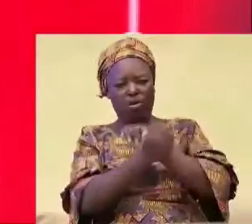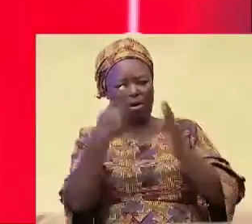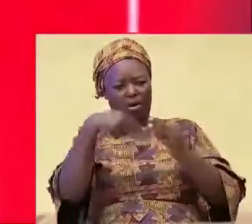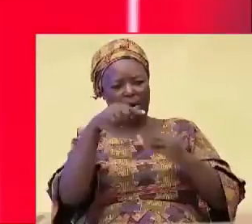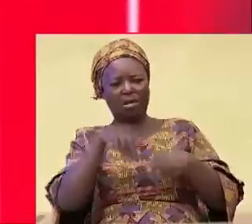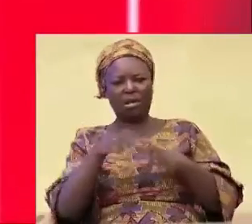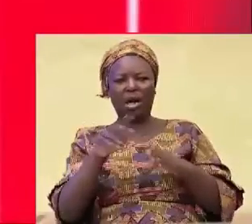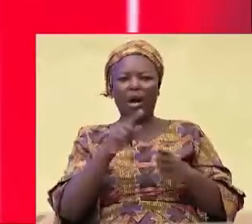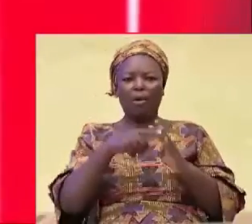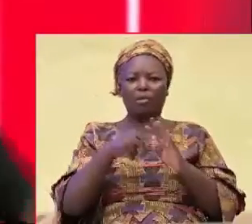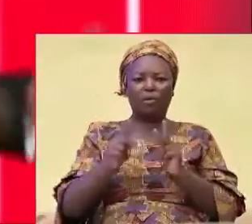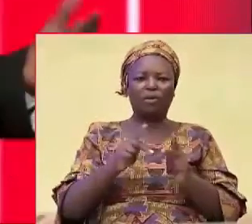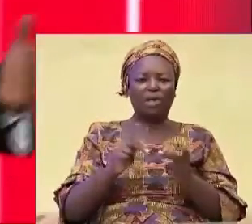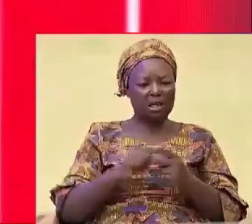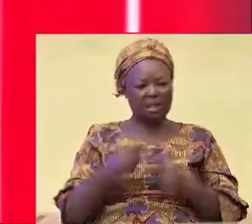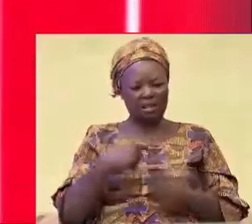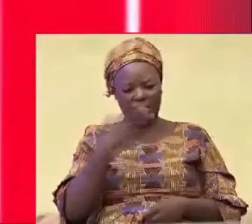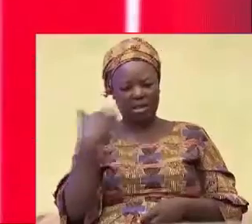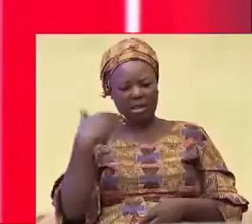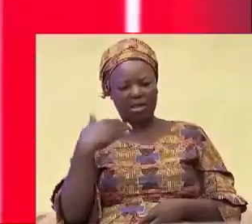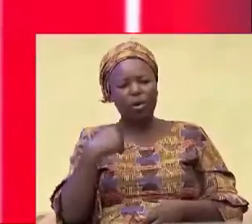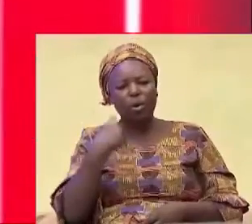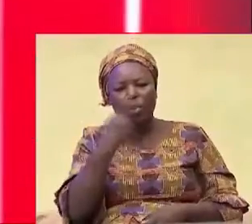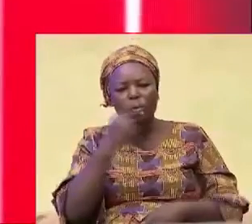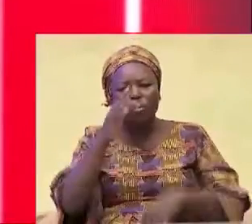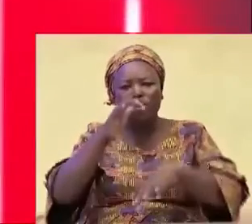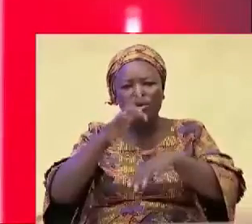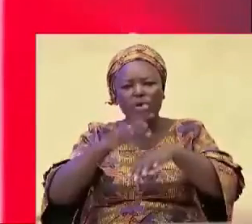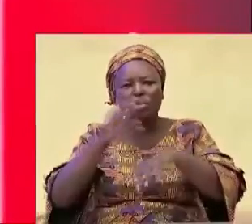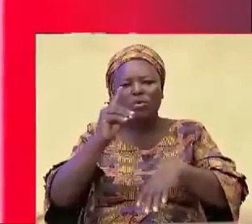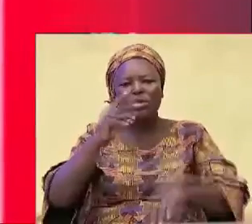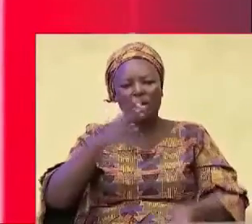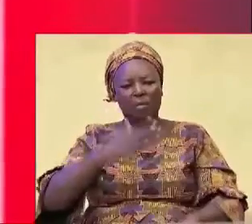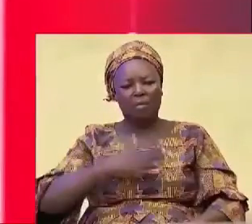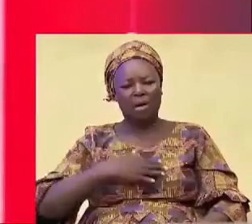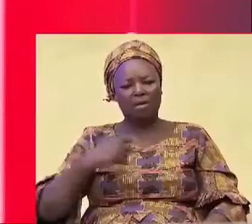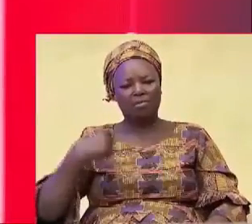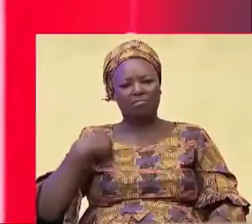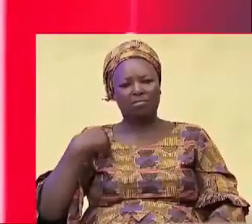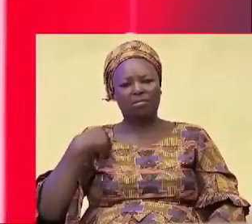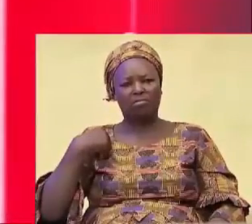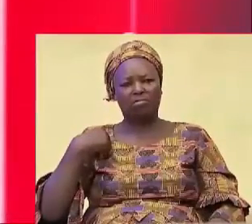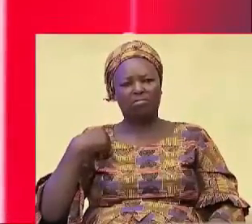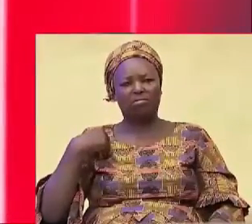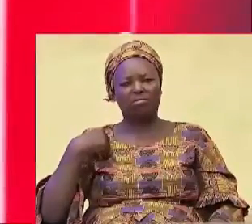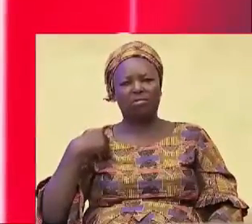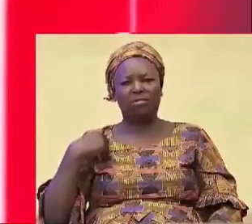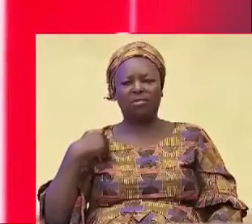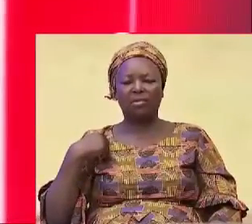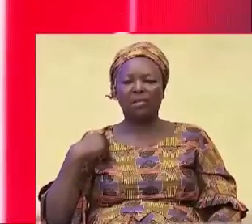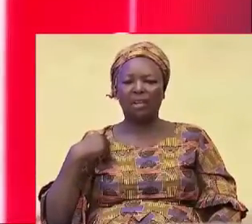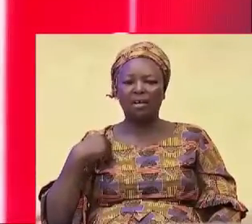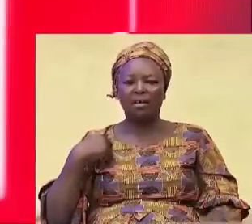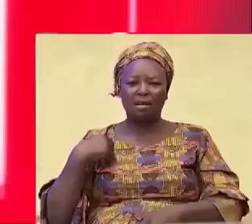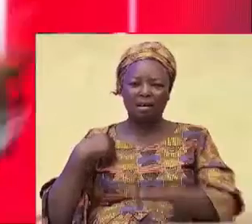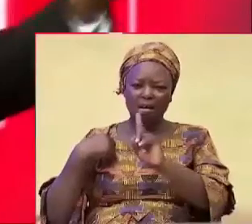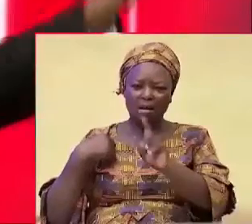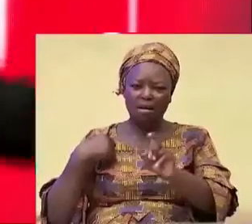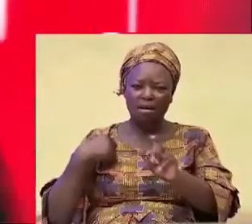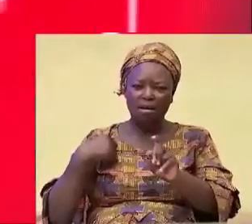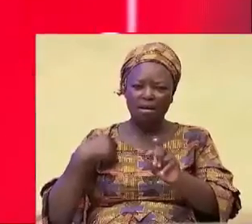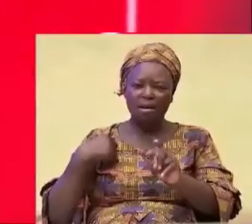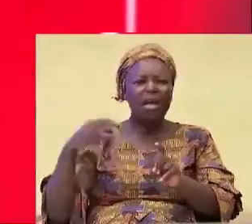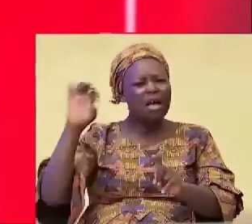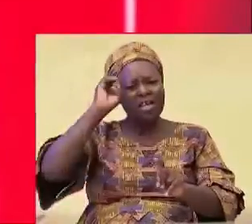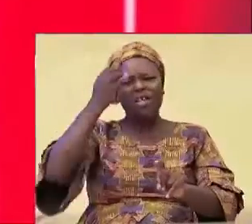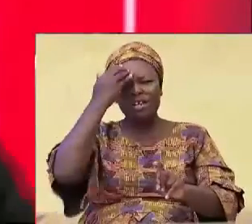press and said, who touched my clothes. He knew it's